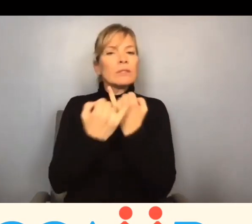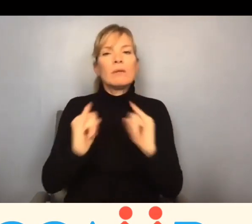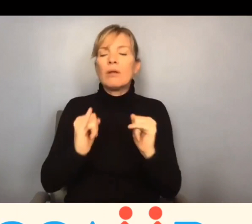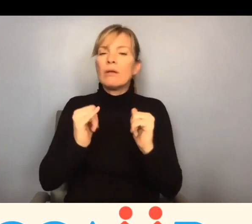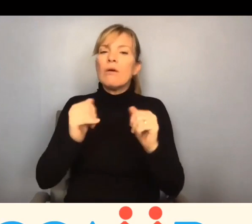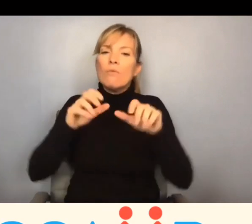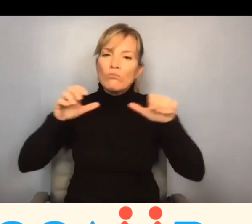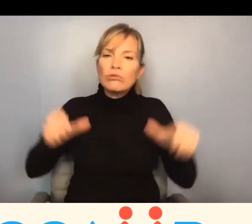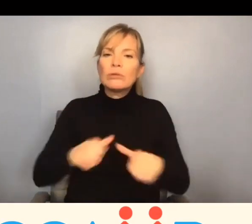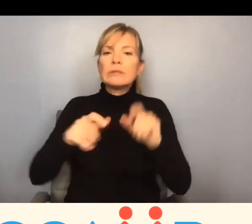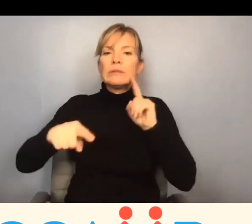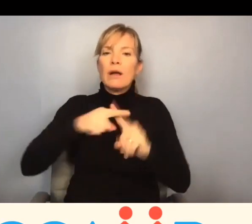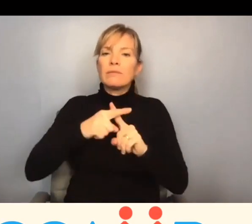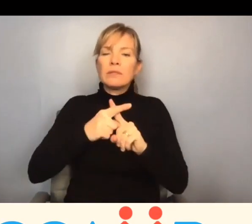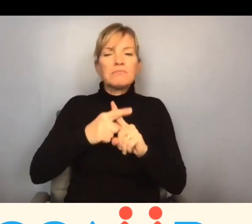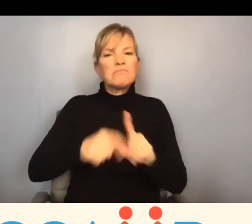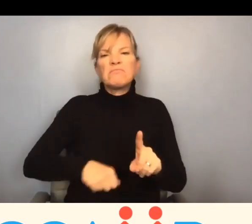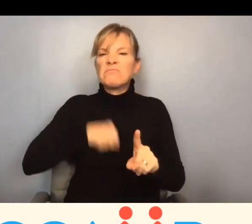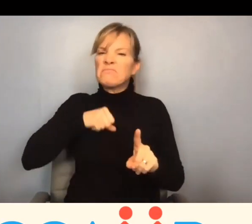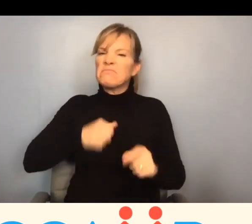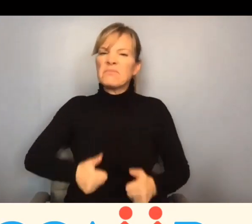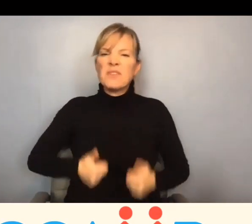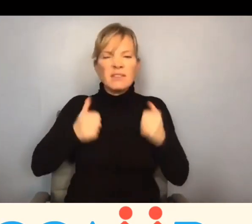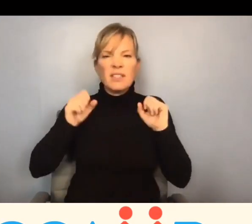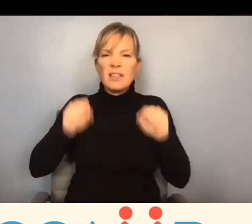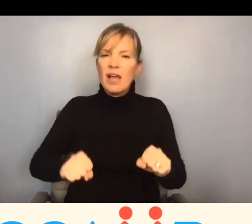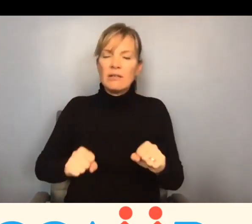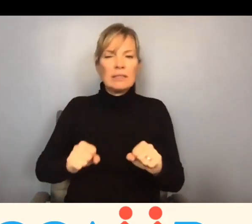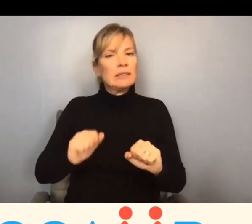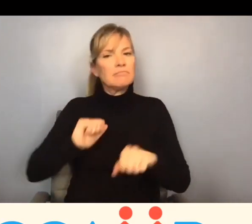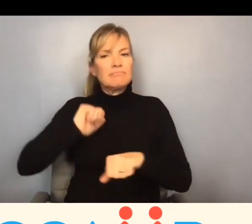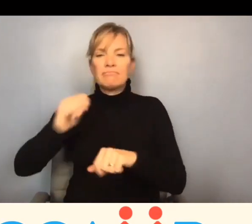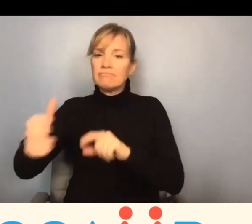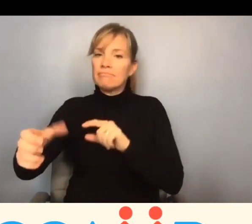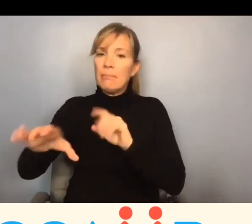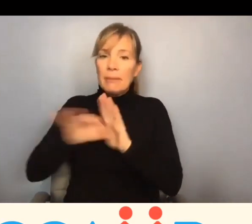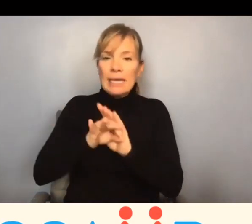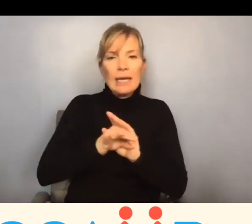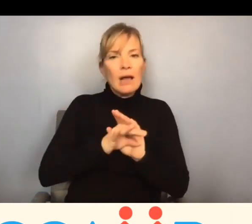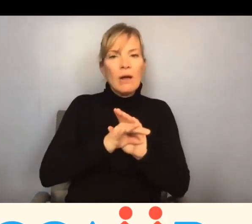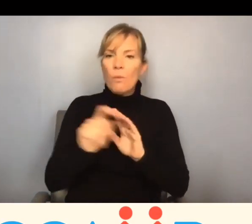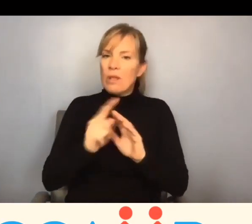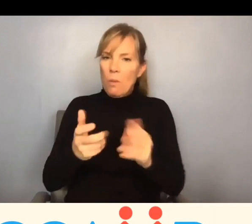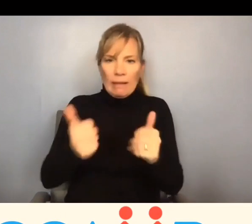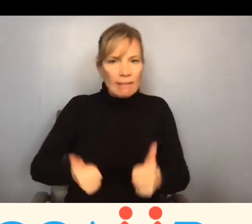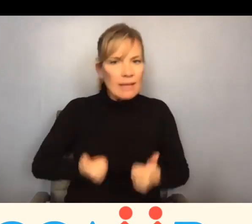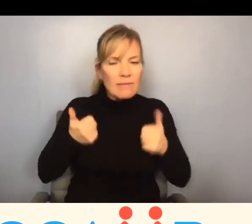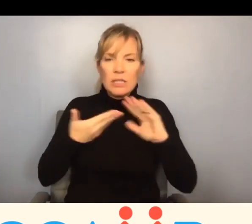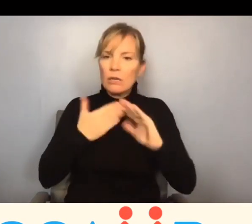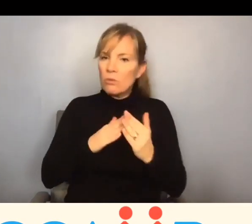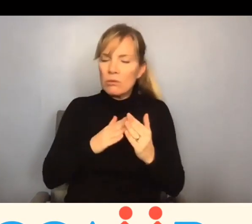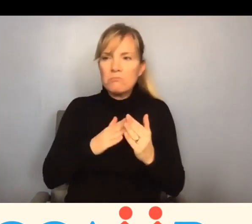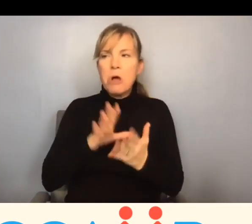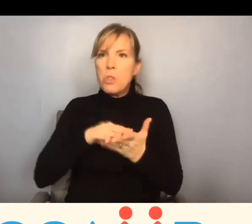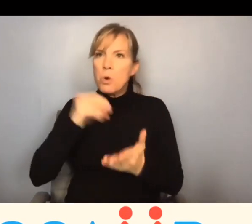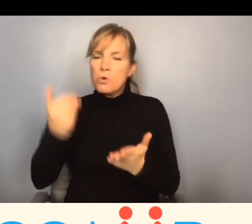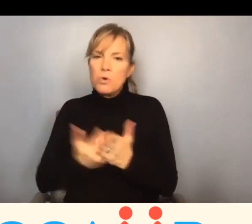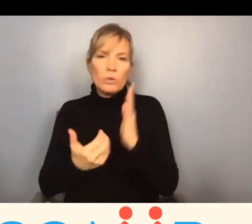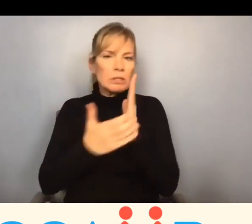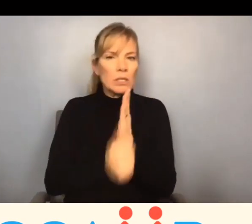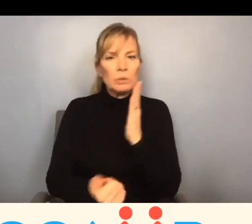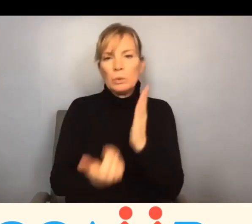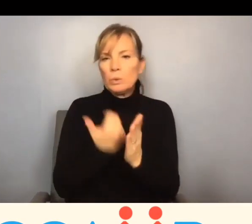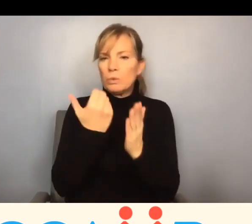dignified lives possible, attain living arrangements of their choice in the community, learn new skills and values